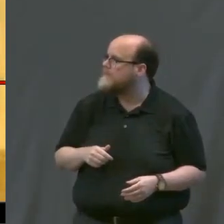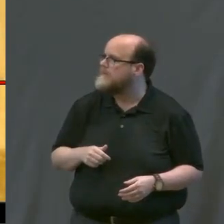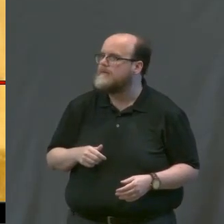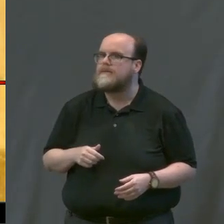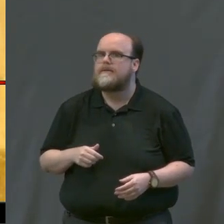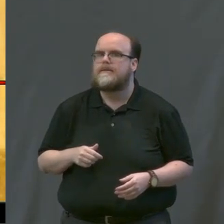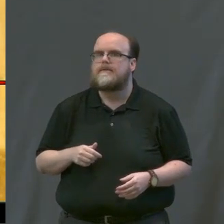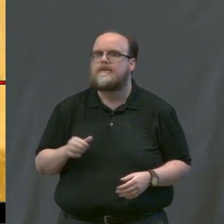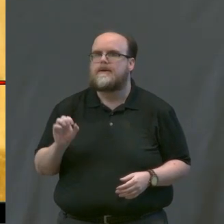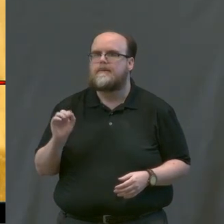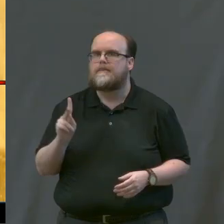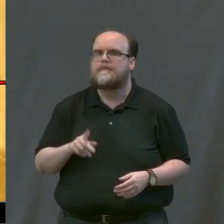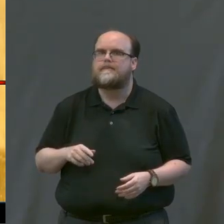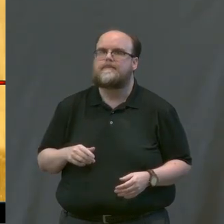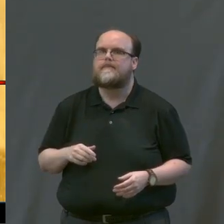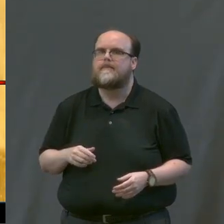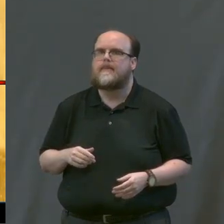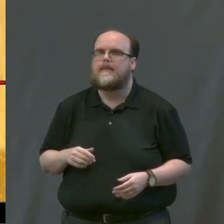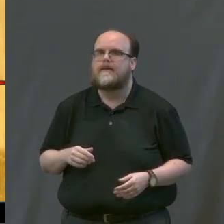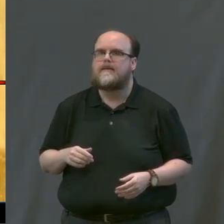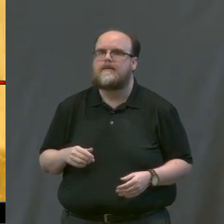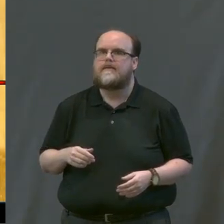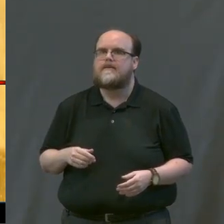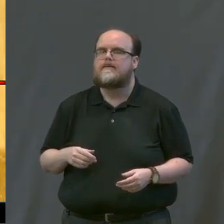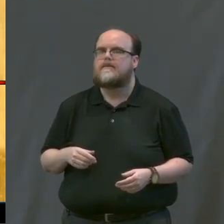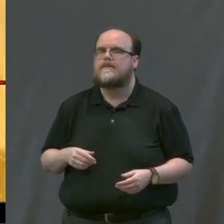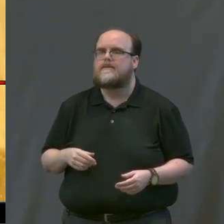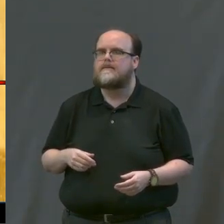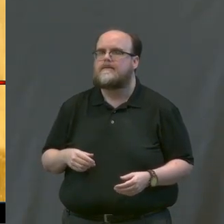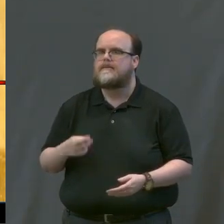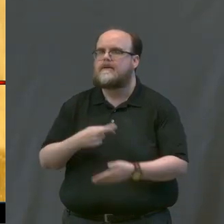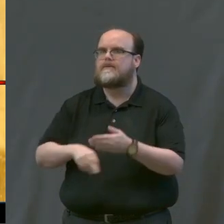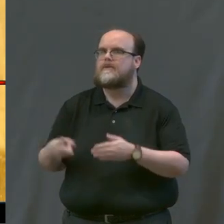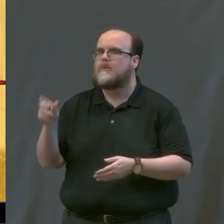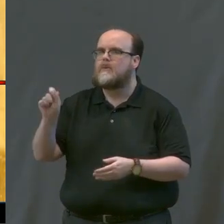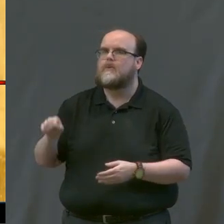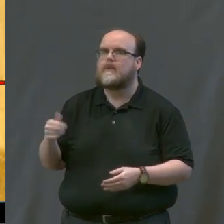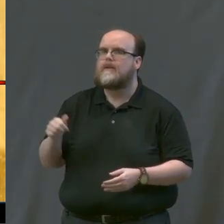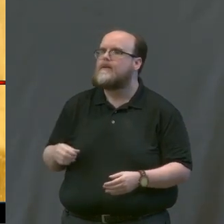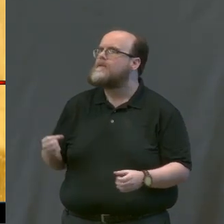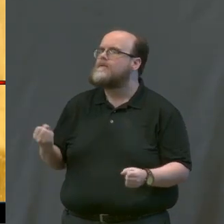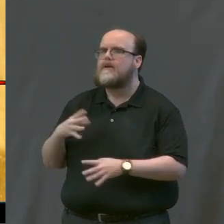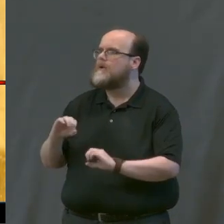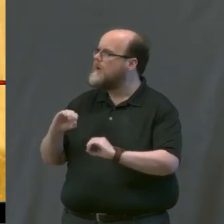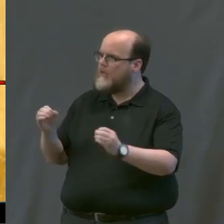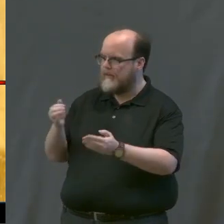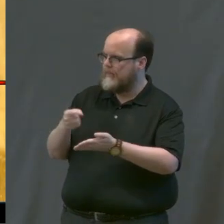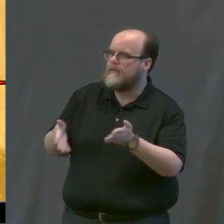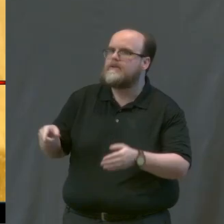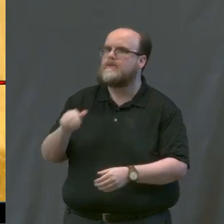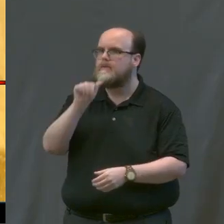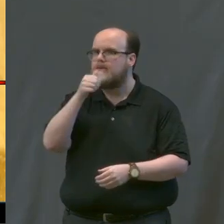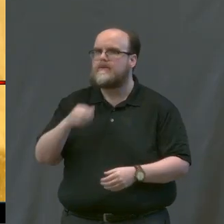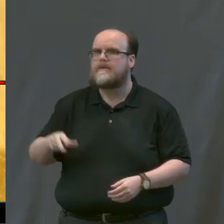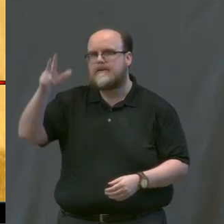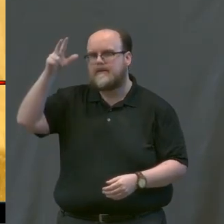here. Okay. Revelation chapter 2, verse 10 says, "Fear none of these things which you have suffered. Behold, the devil shall